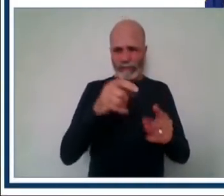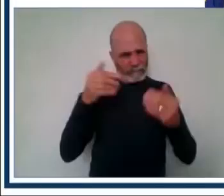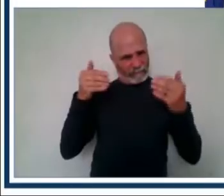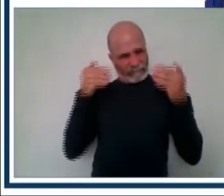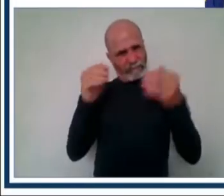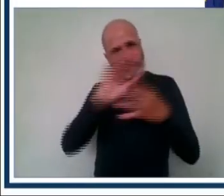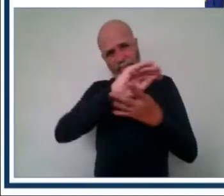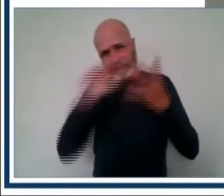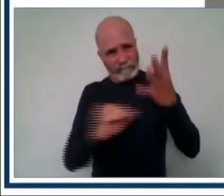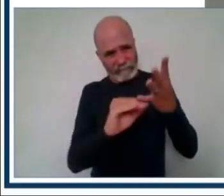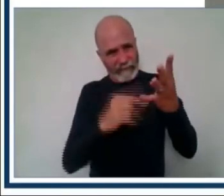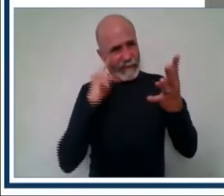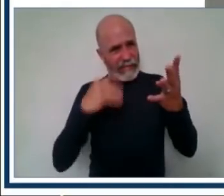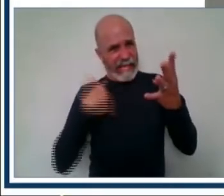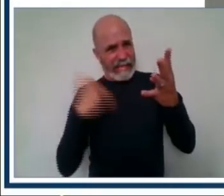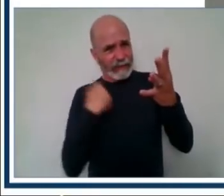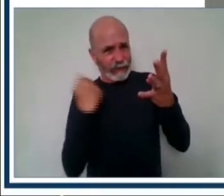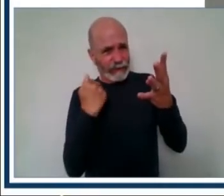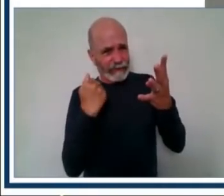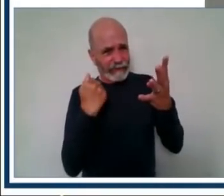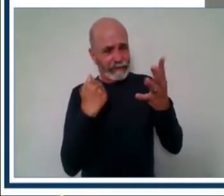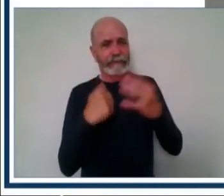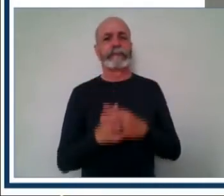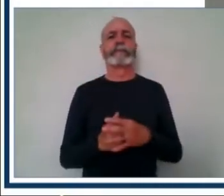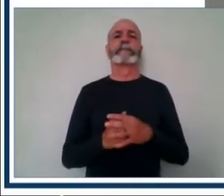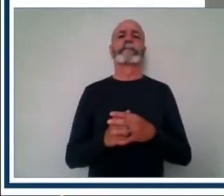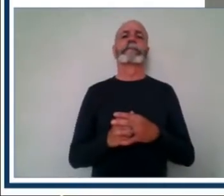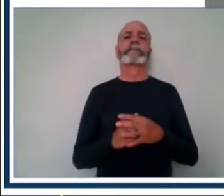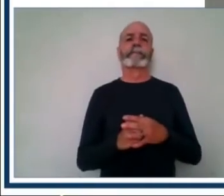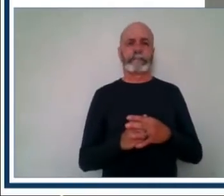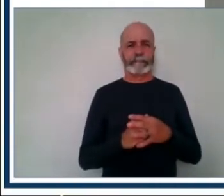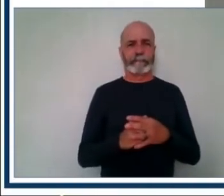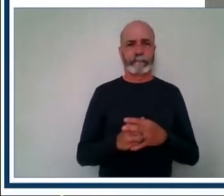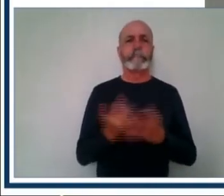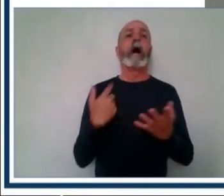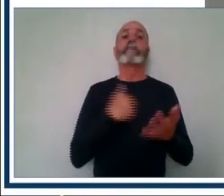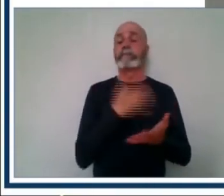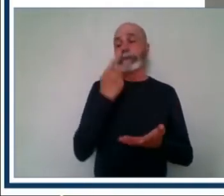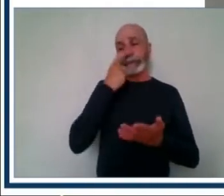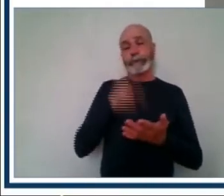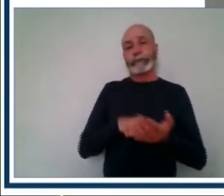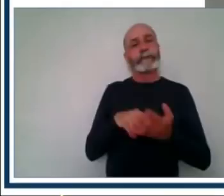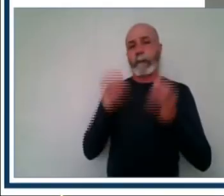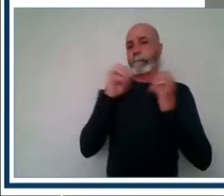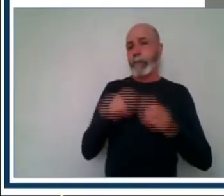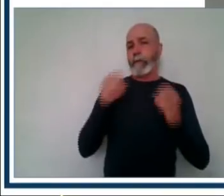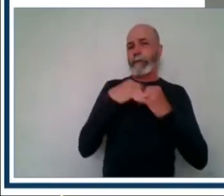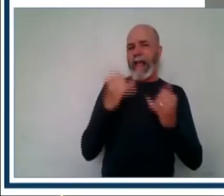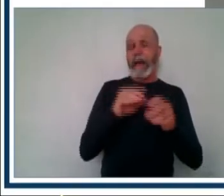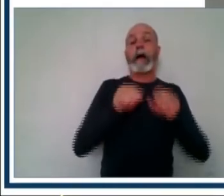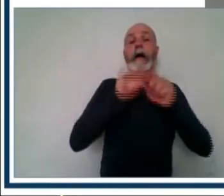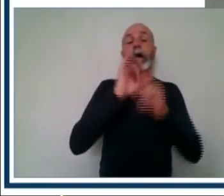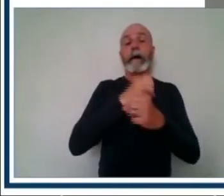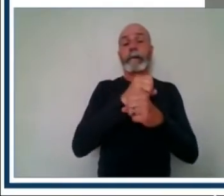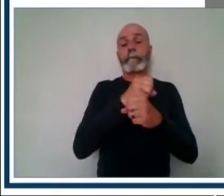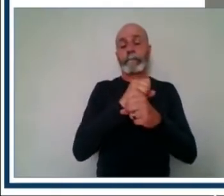seeing certainly across the country, the variant is having more cases in younger people. Part of that